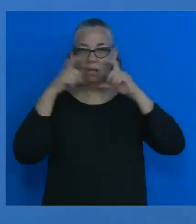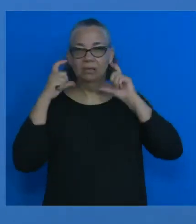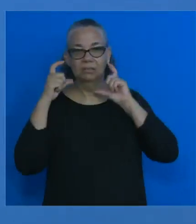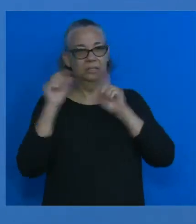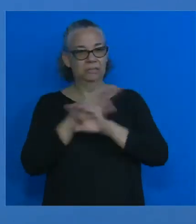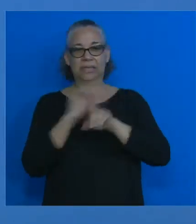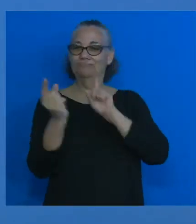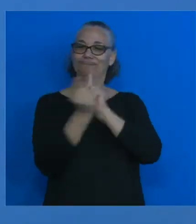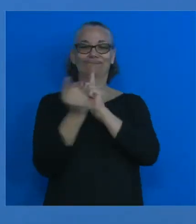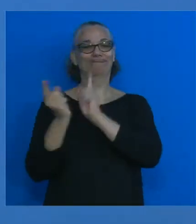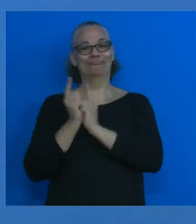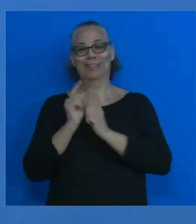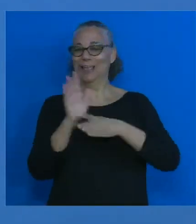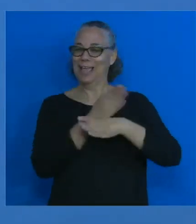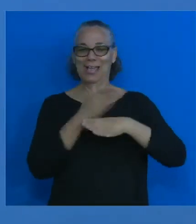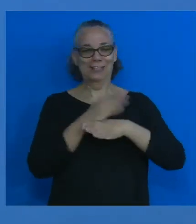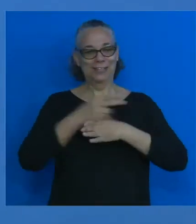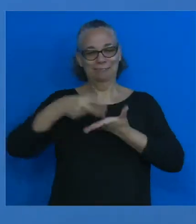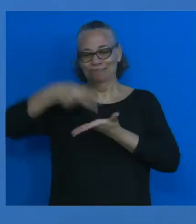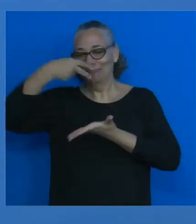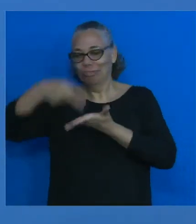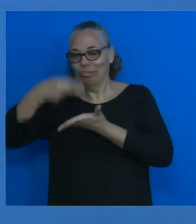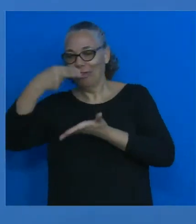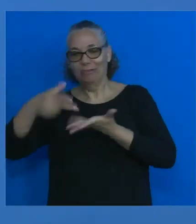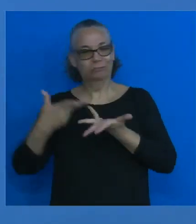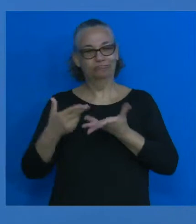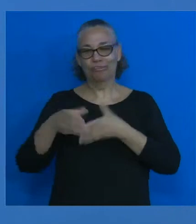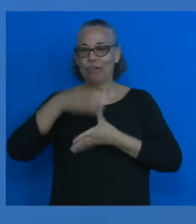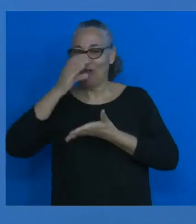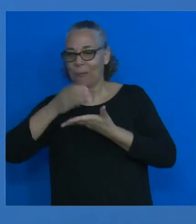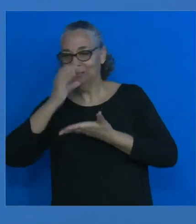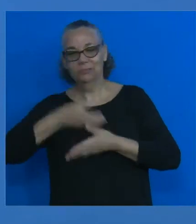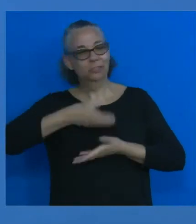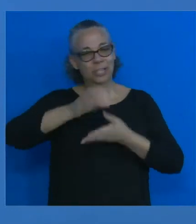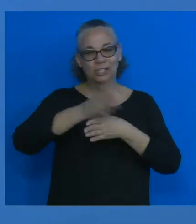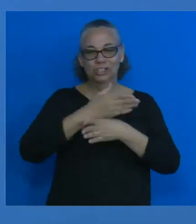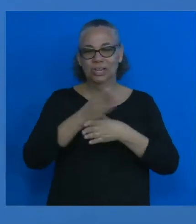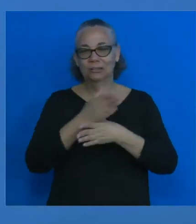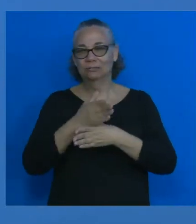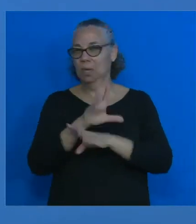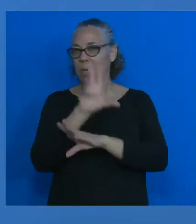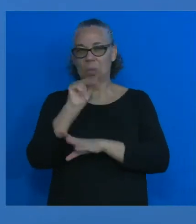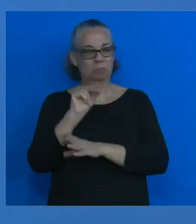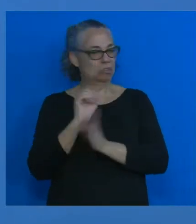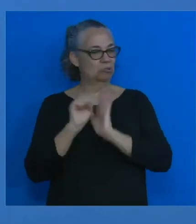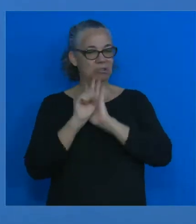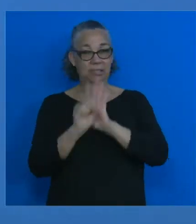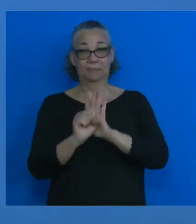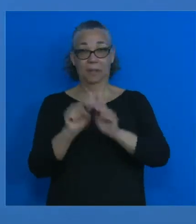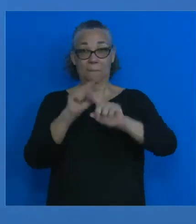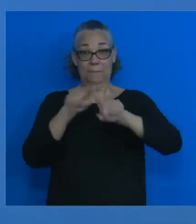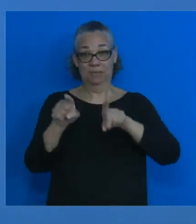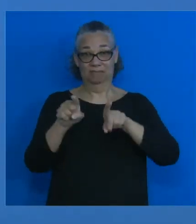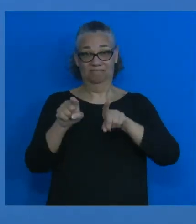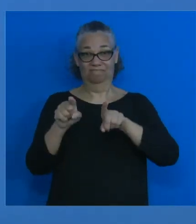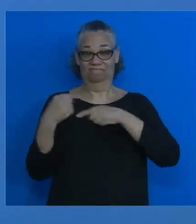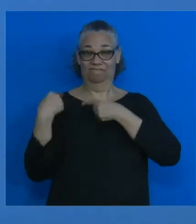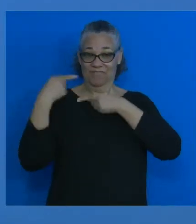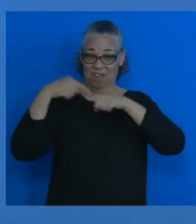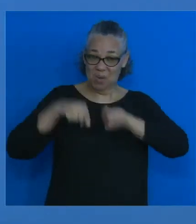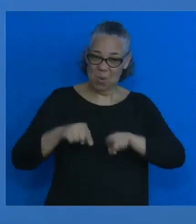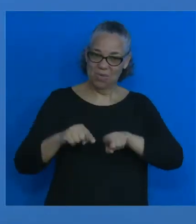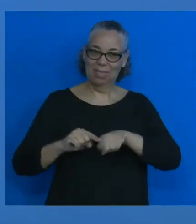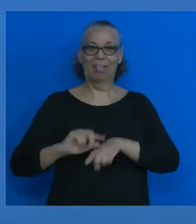share utensils, share cups. This individual doesn't have any symptoms, but during a subsequent